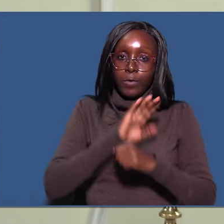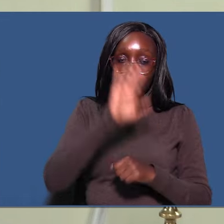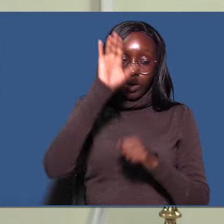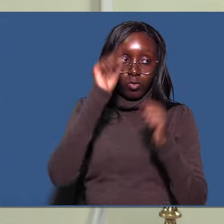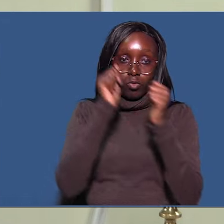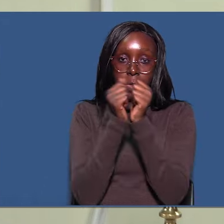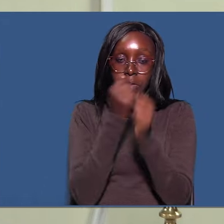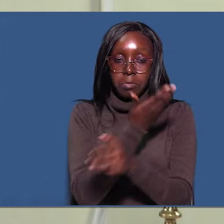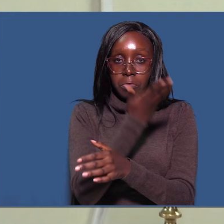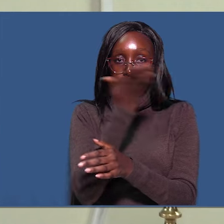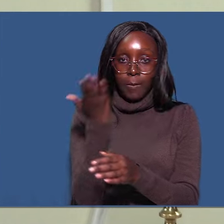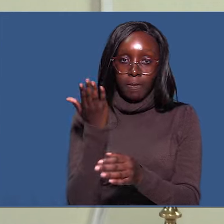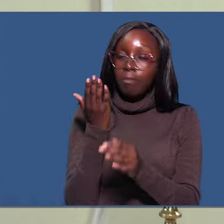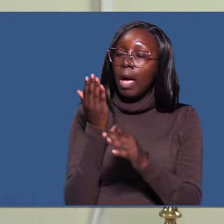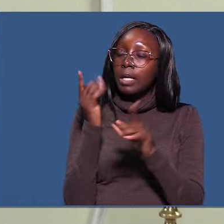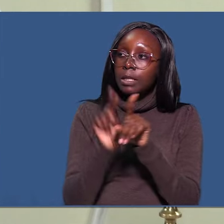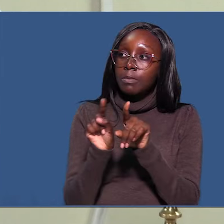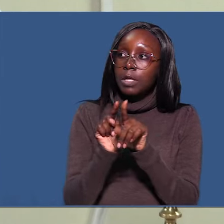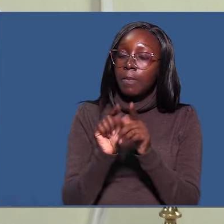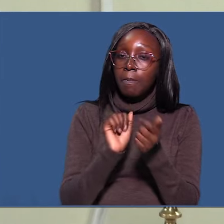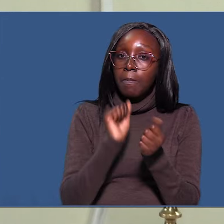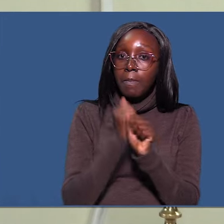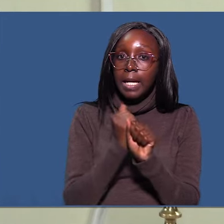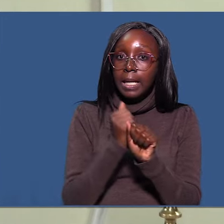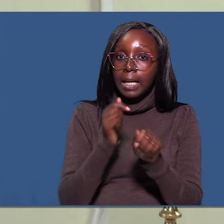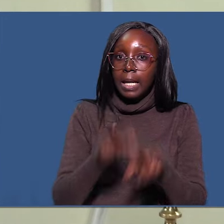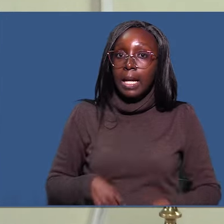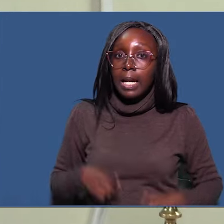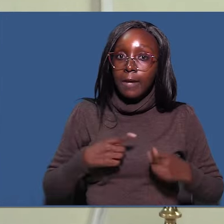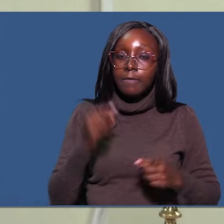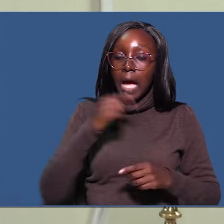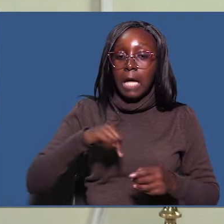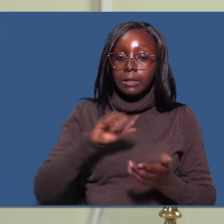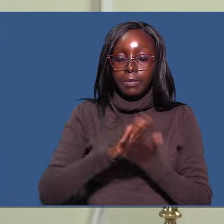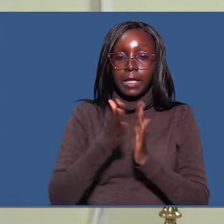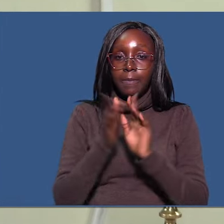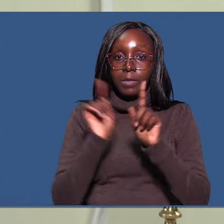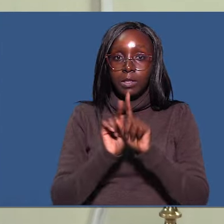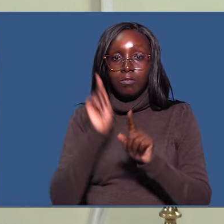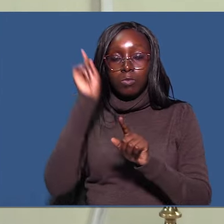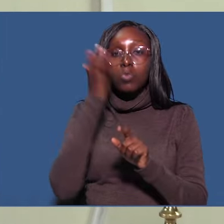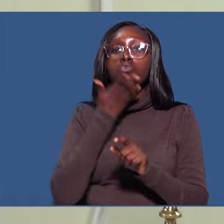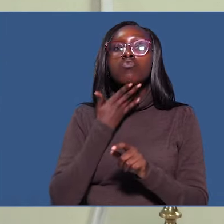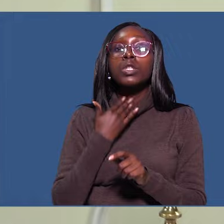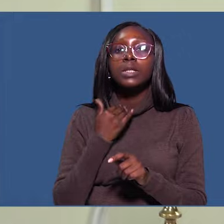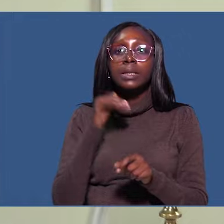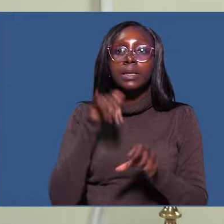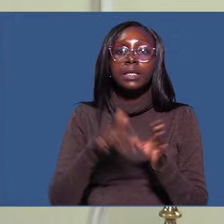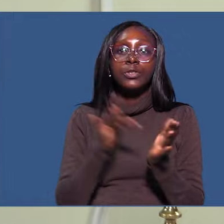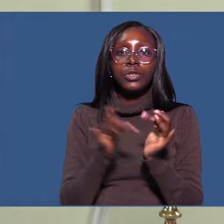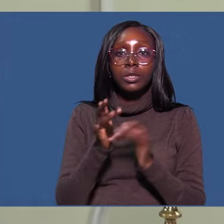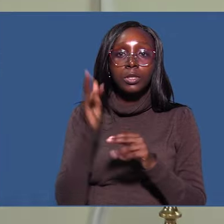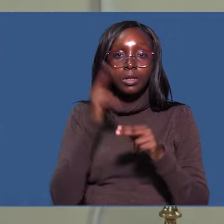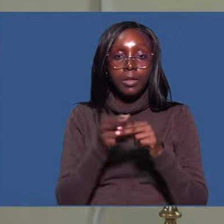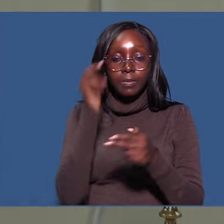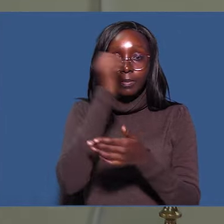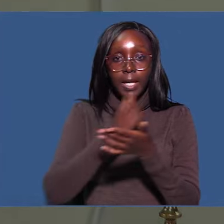us to fashion our lives according to your will and desire for our lives. This we ask in Jesus' name. Amen.